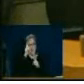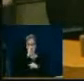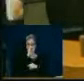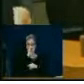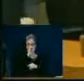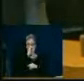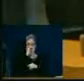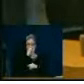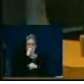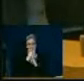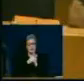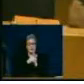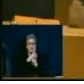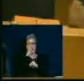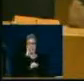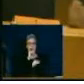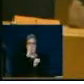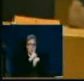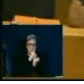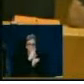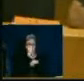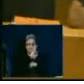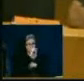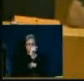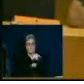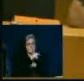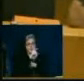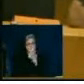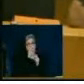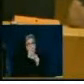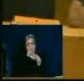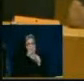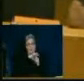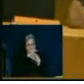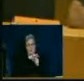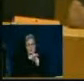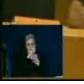By the duly elected Board of Education.